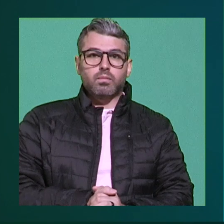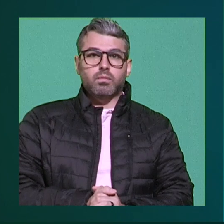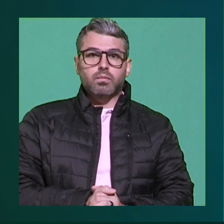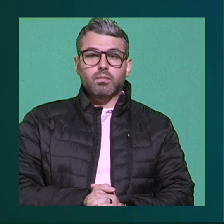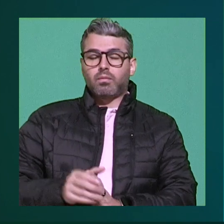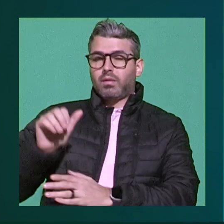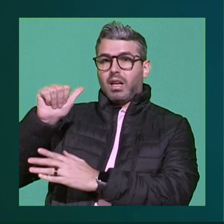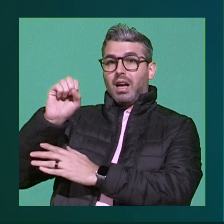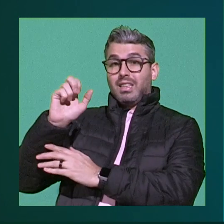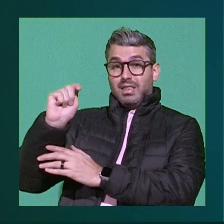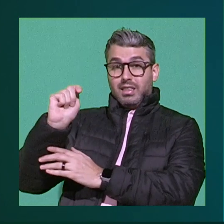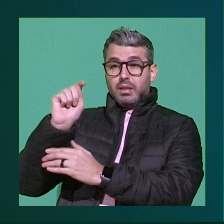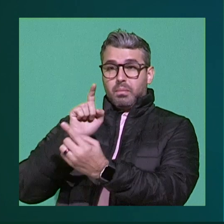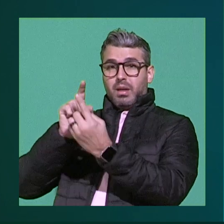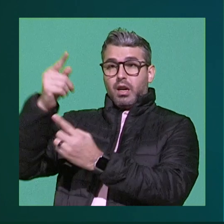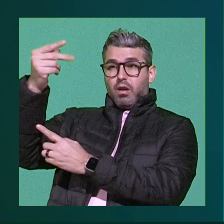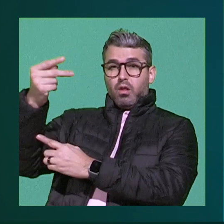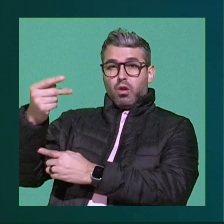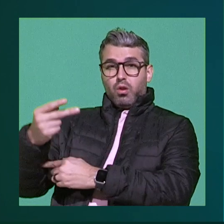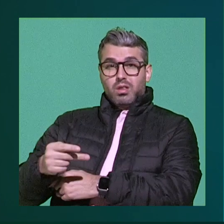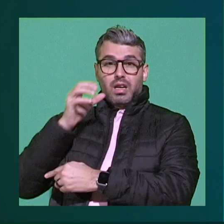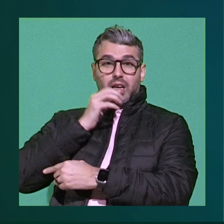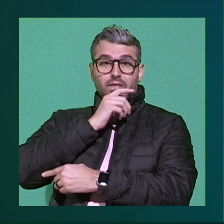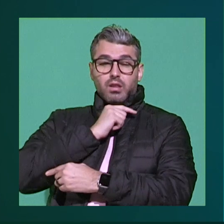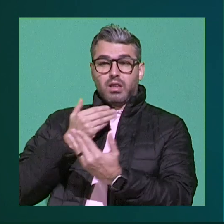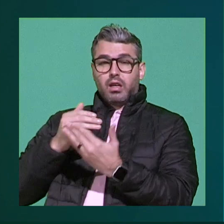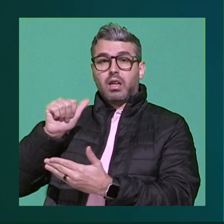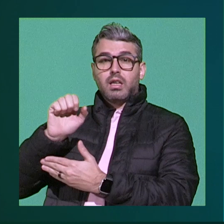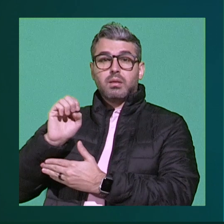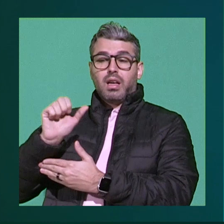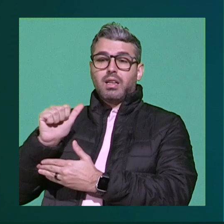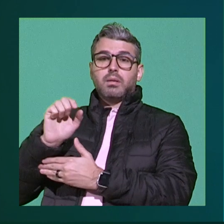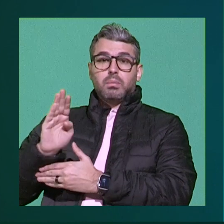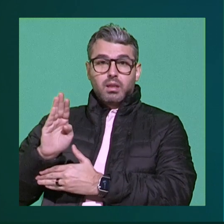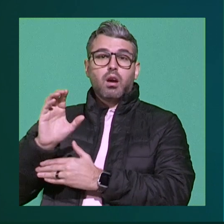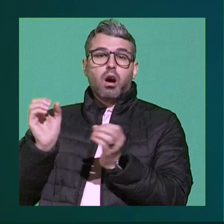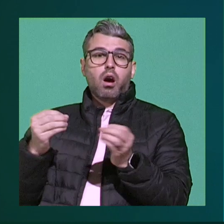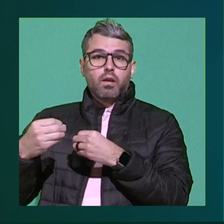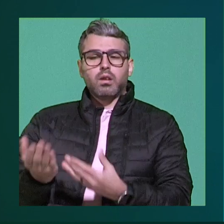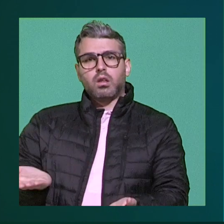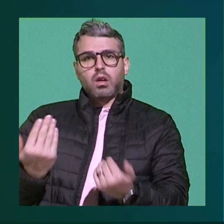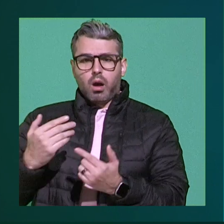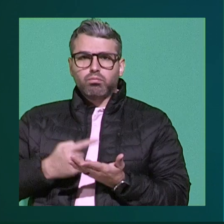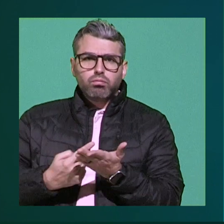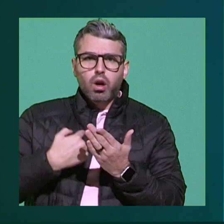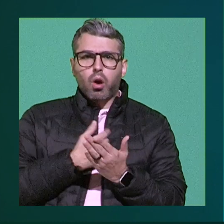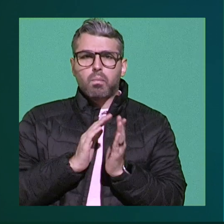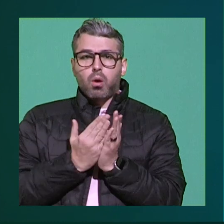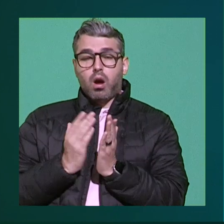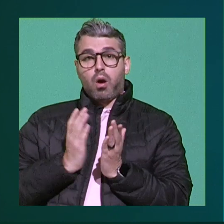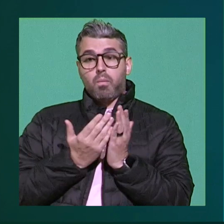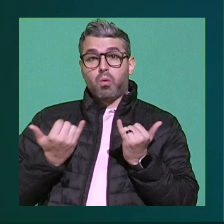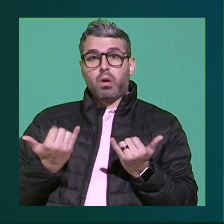ISAC's Book Club meets every Thursday in the cafeteria by the ASB office. Come discuss the Terms book with us. We are reading